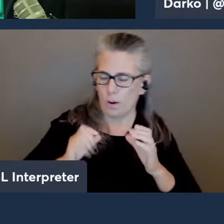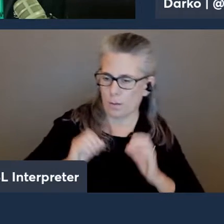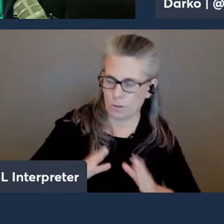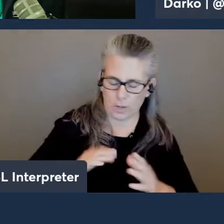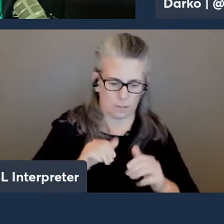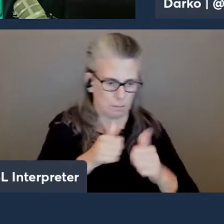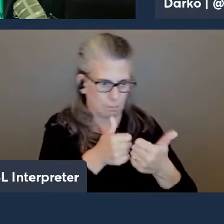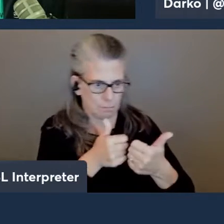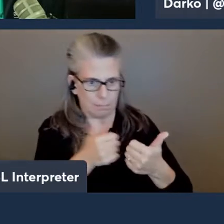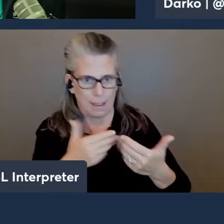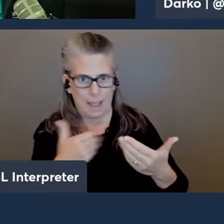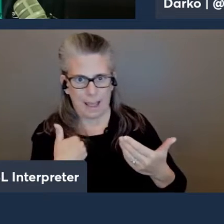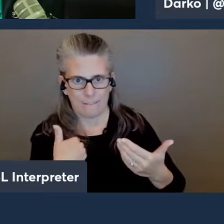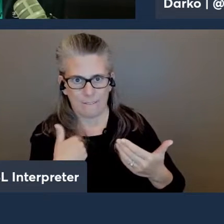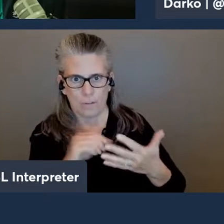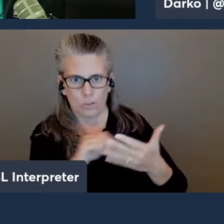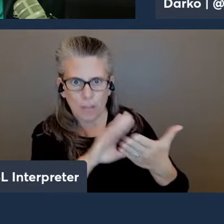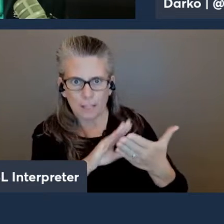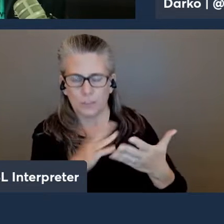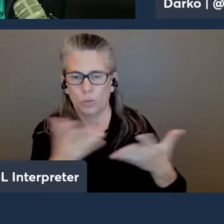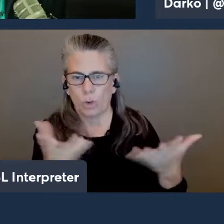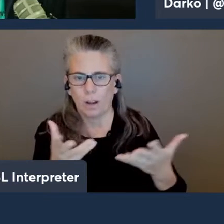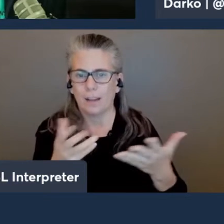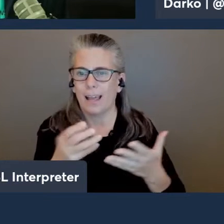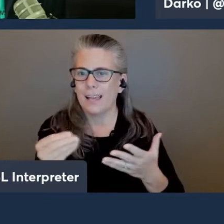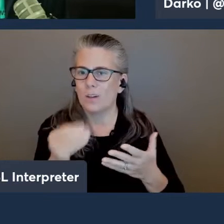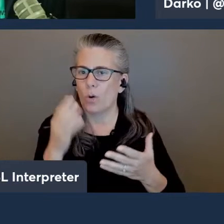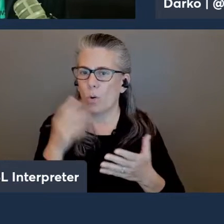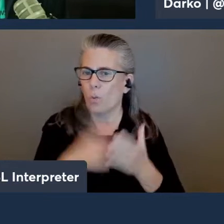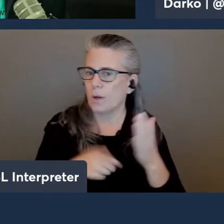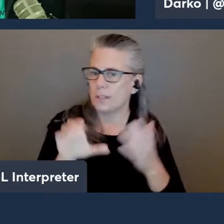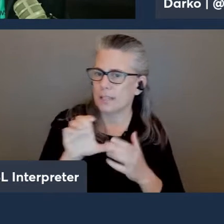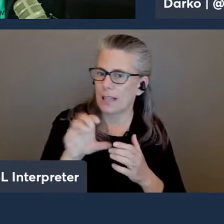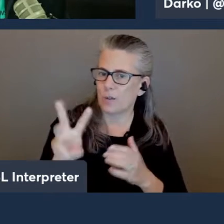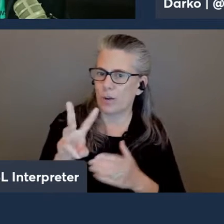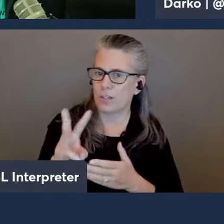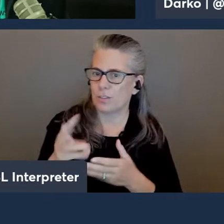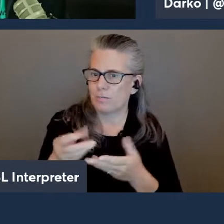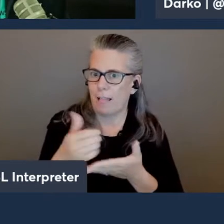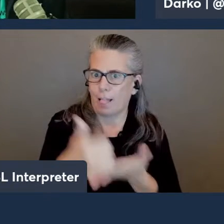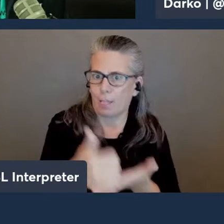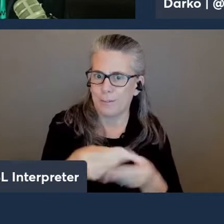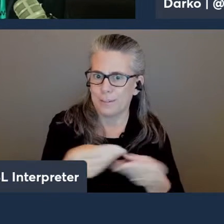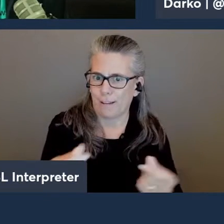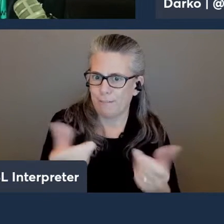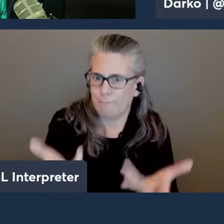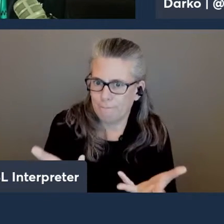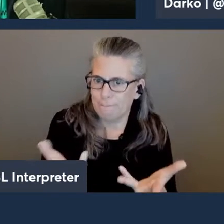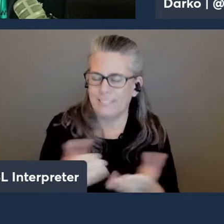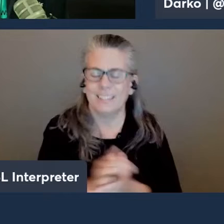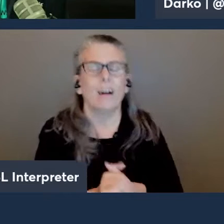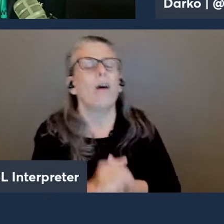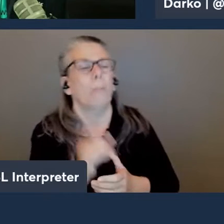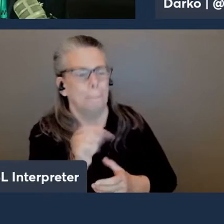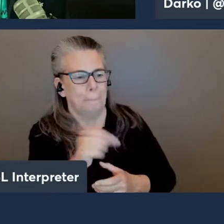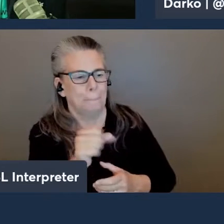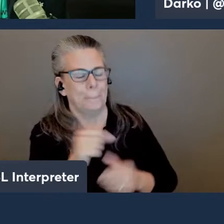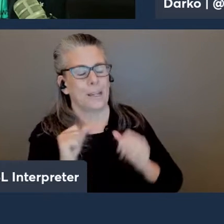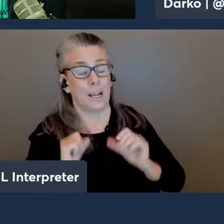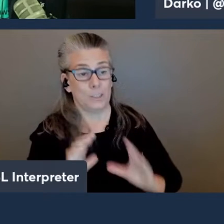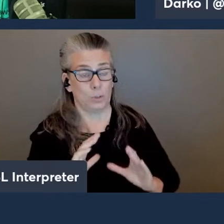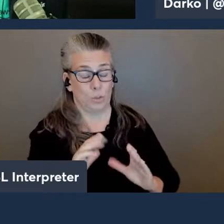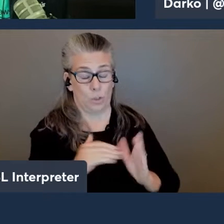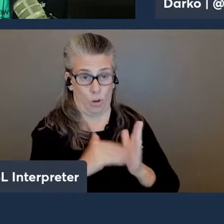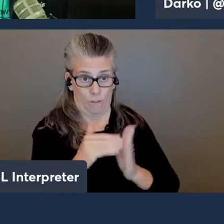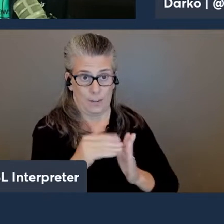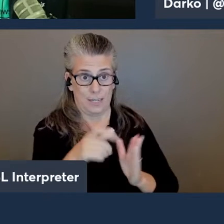does CloudWatch RUM help with? Yeah, so customers, you know, often they need to understand